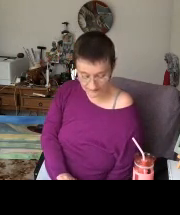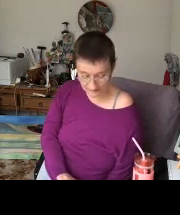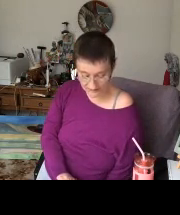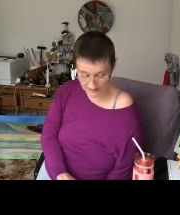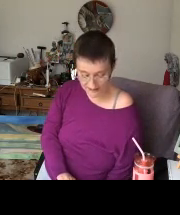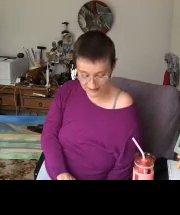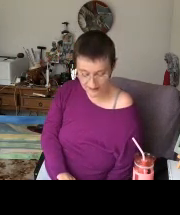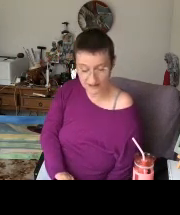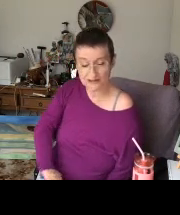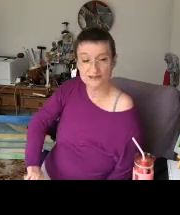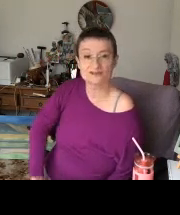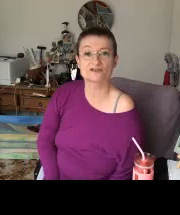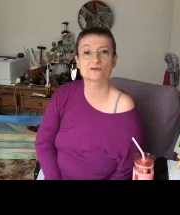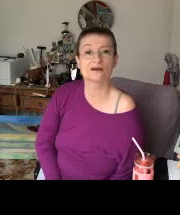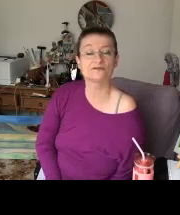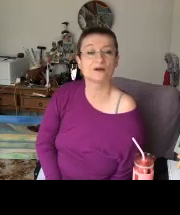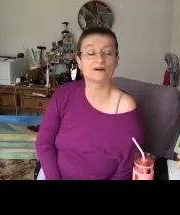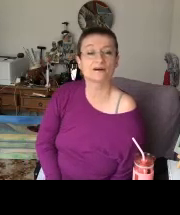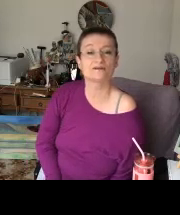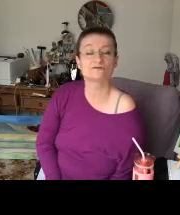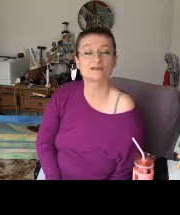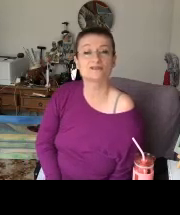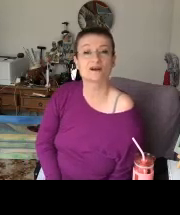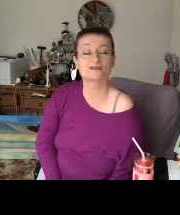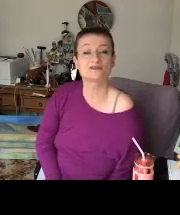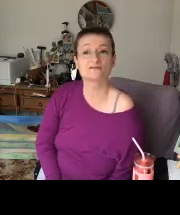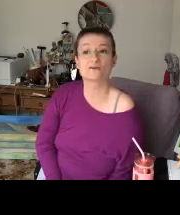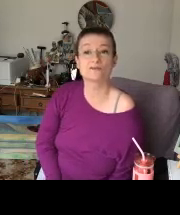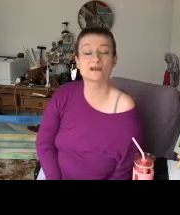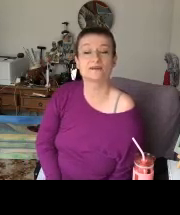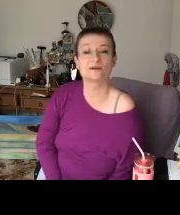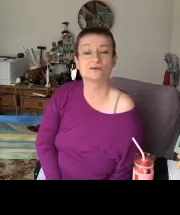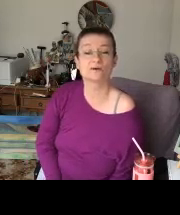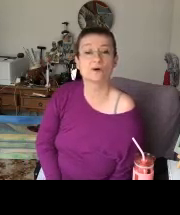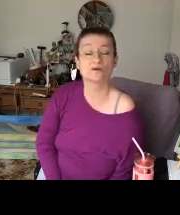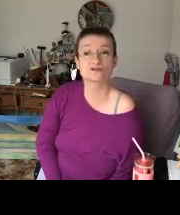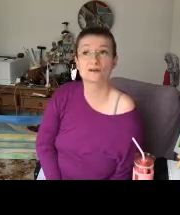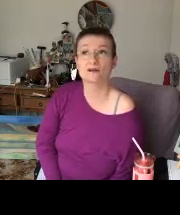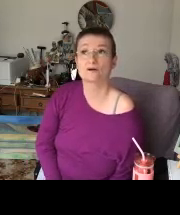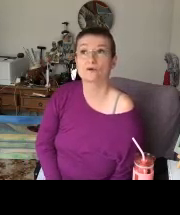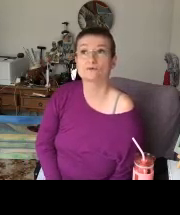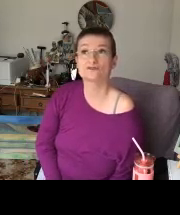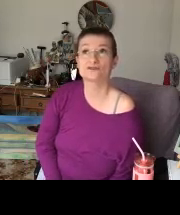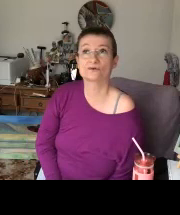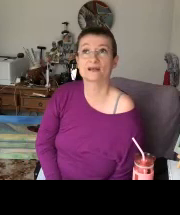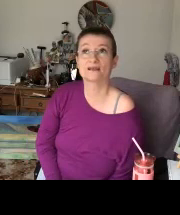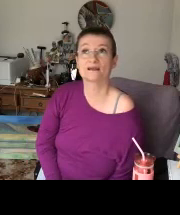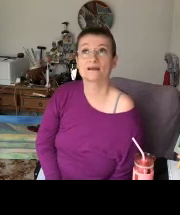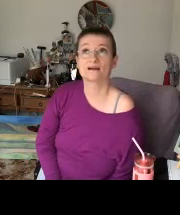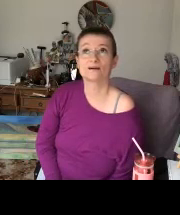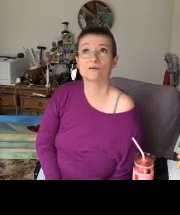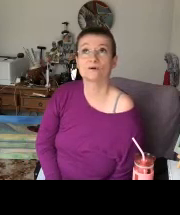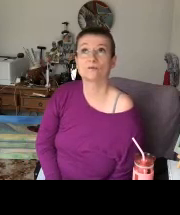So in the 80s and 90s, this is kind of when I kind of really started to formulate who I was, what I was